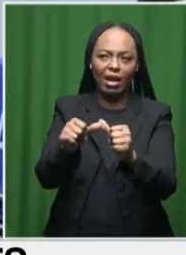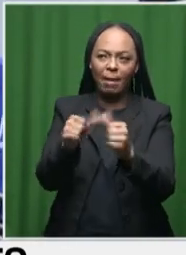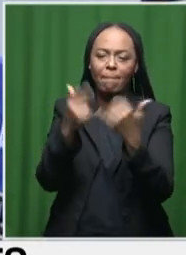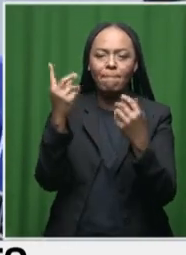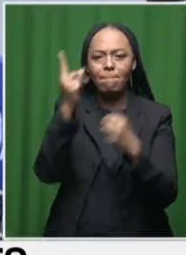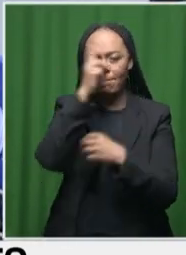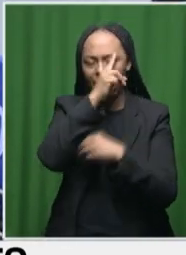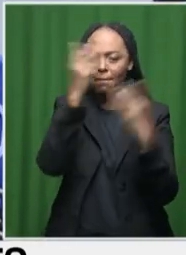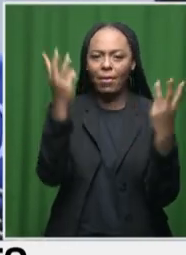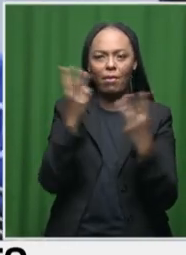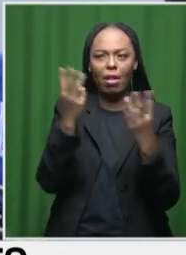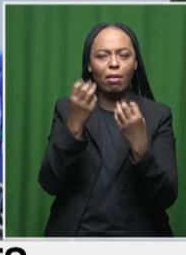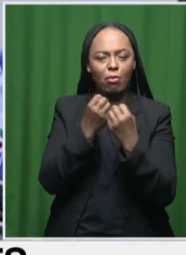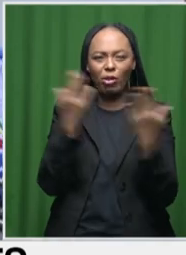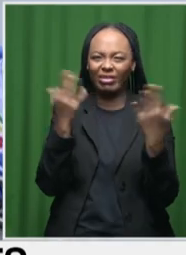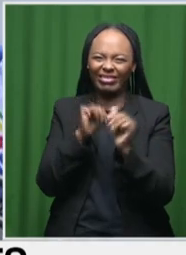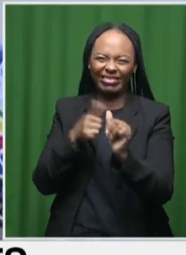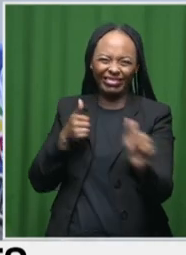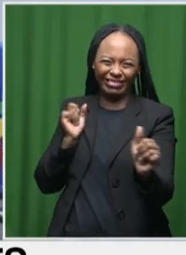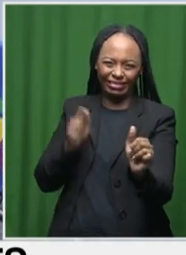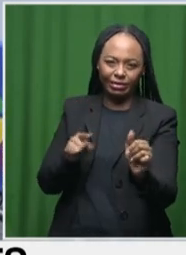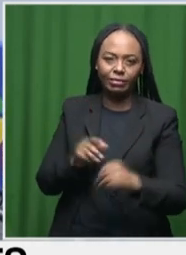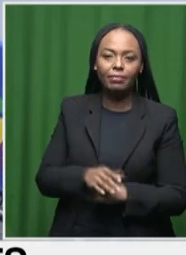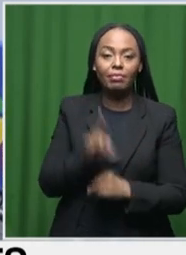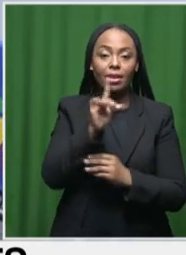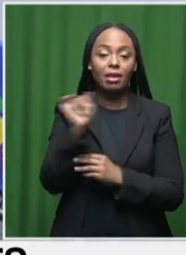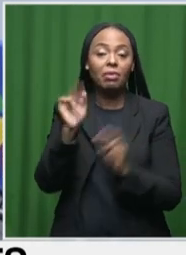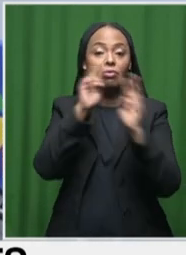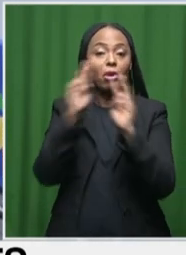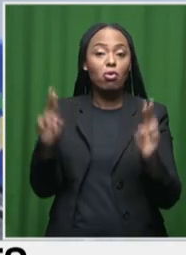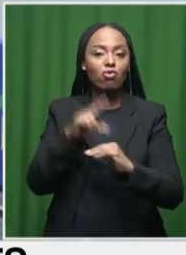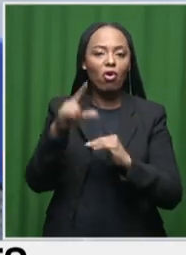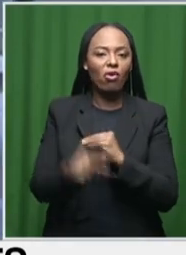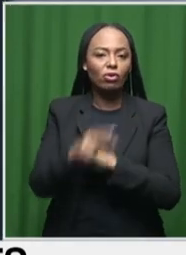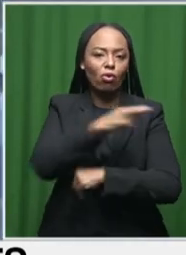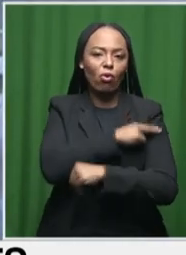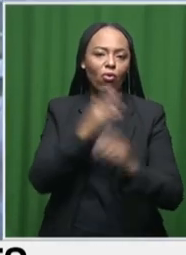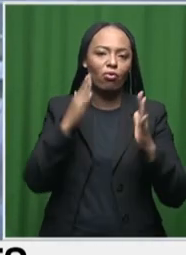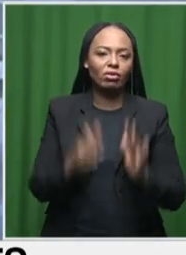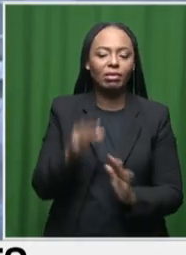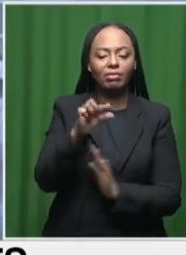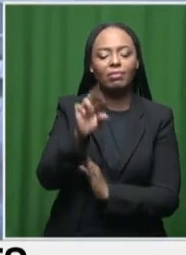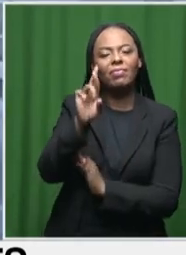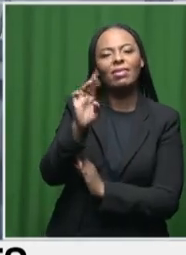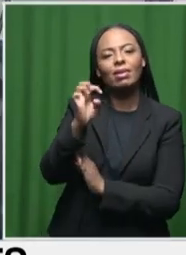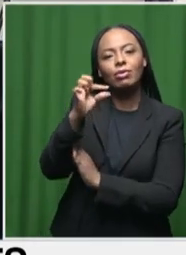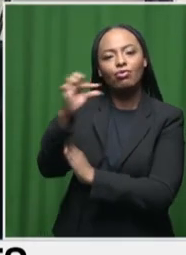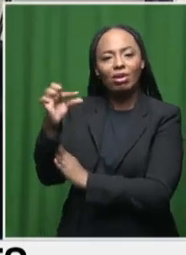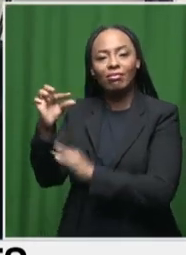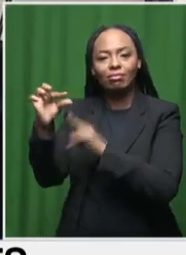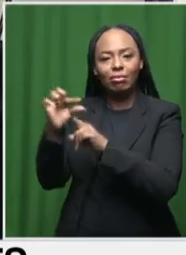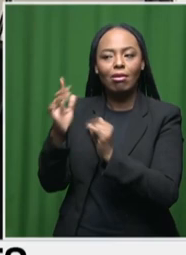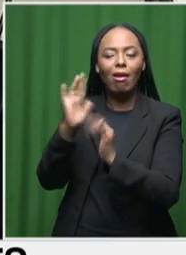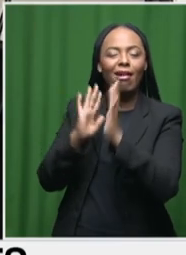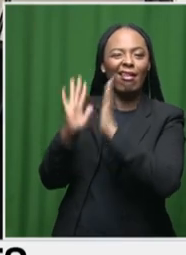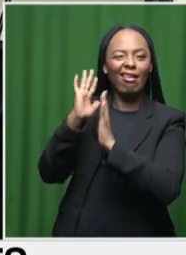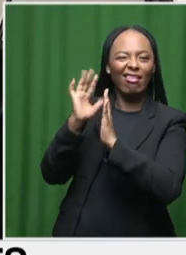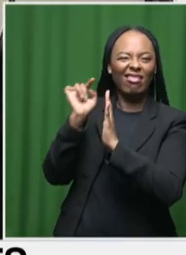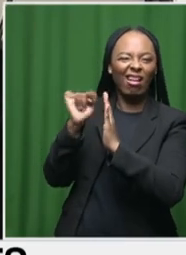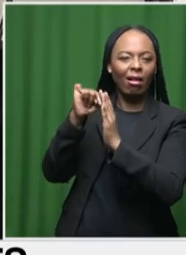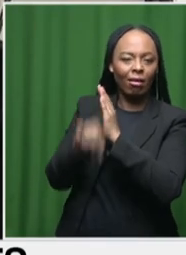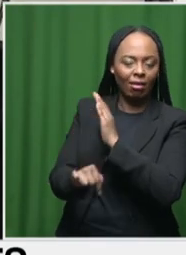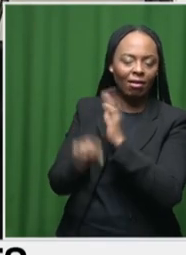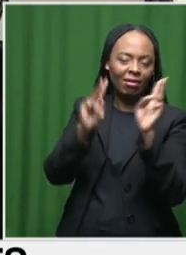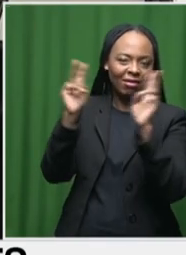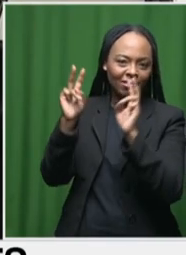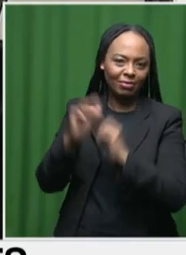for the party. Now, the DA's Federal Congress presiding officer, Greg Krumbock, joins us now for a discussion. Greg, thanks